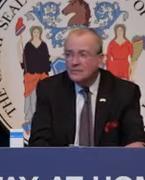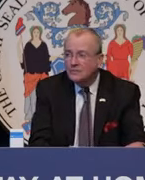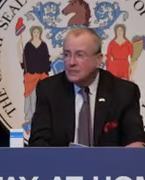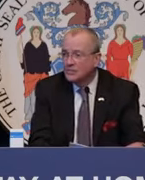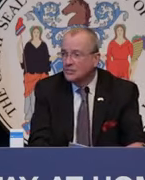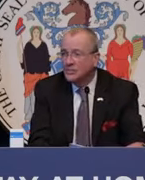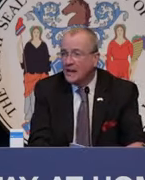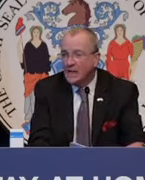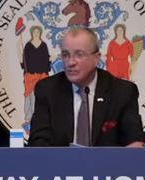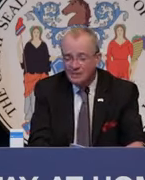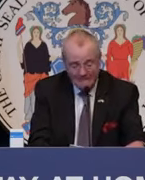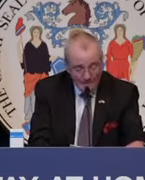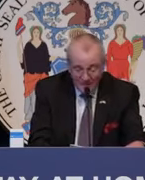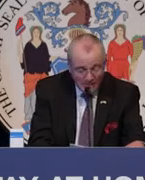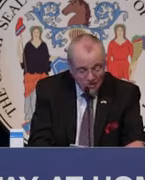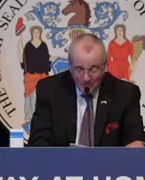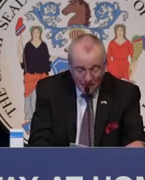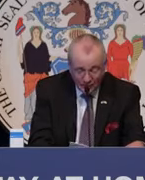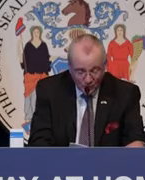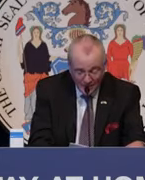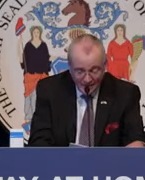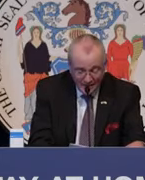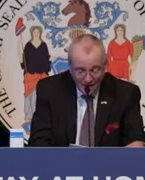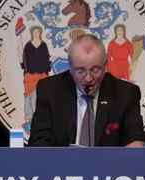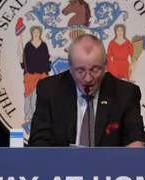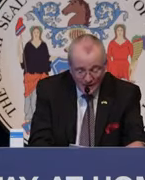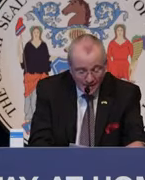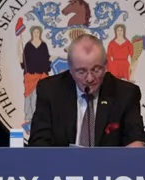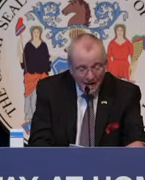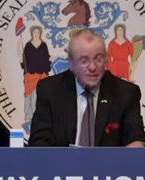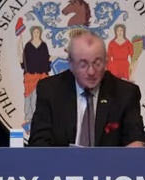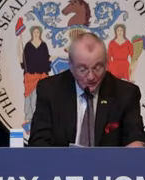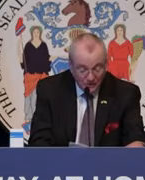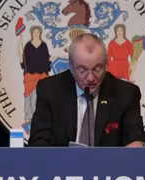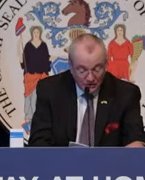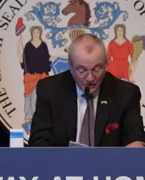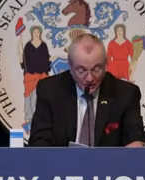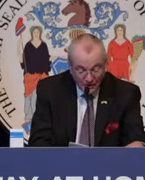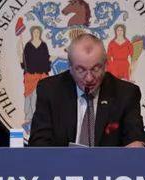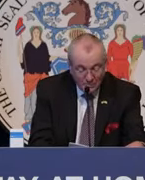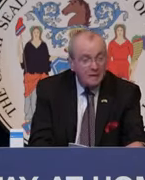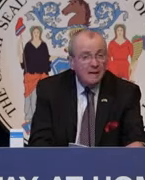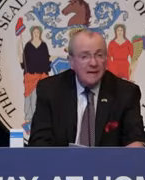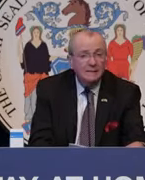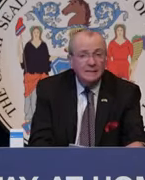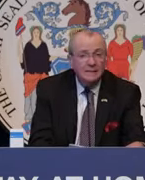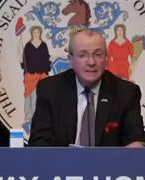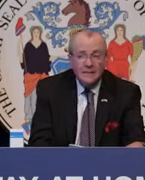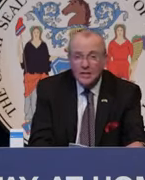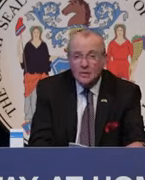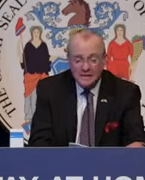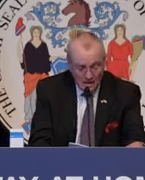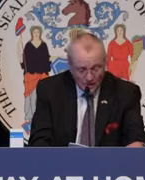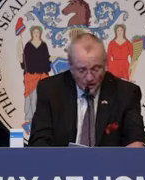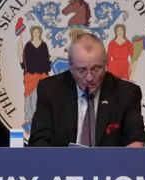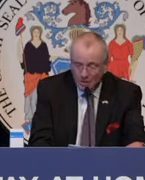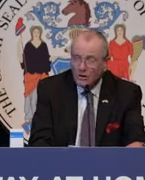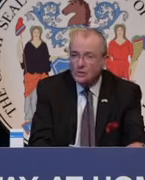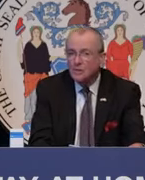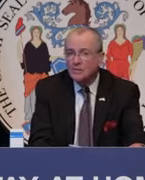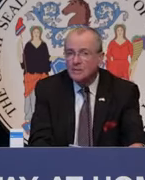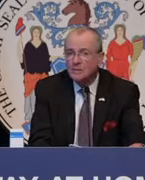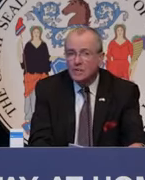In a fiscal disaster is not months away. Hard and unpalatable decisions are being made in the here and now.